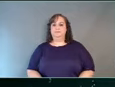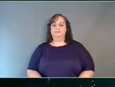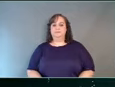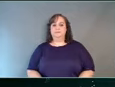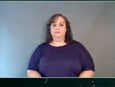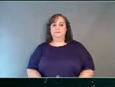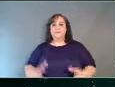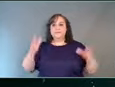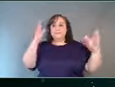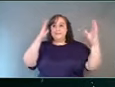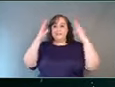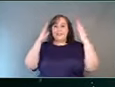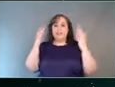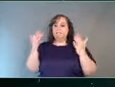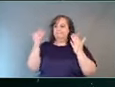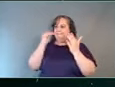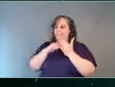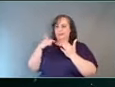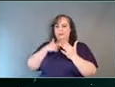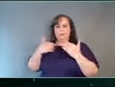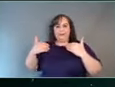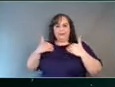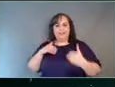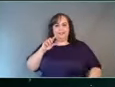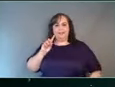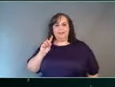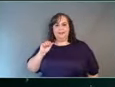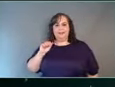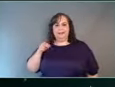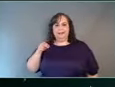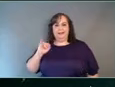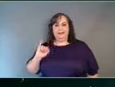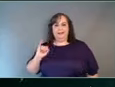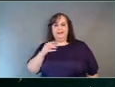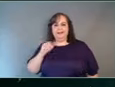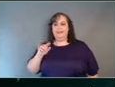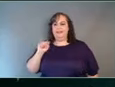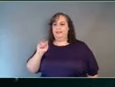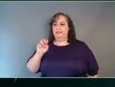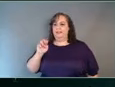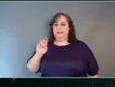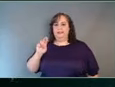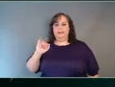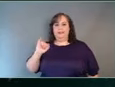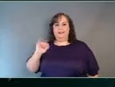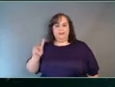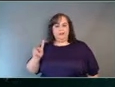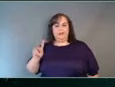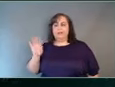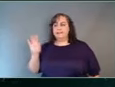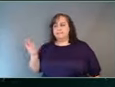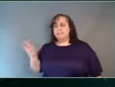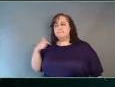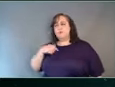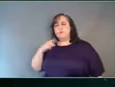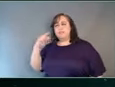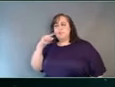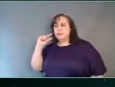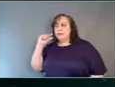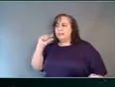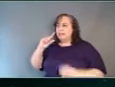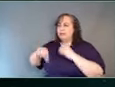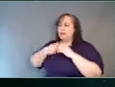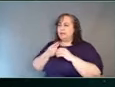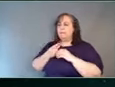Hi, we're joined again with Danny and Tarek. Tarek, we've heard a little bit about the Trojan asteroids that the